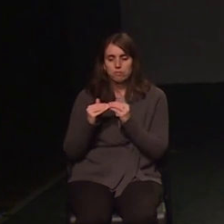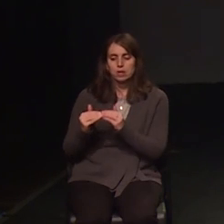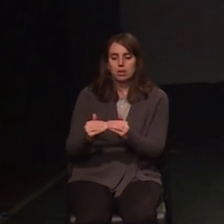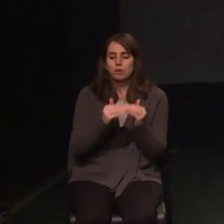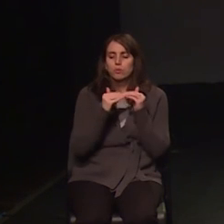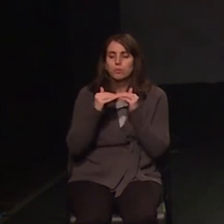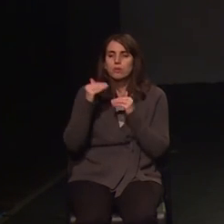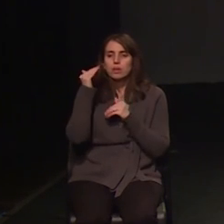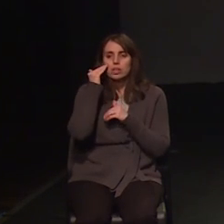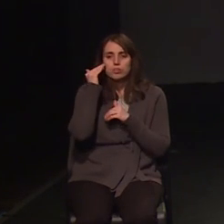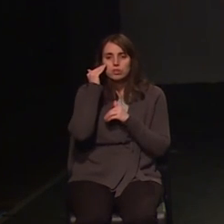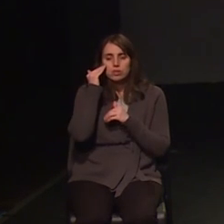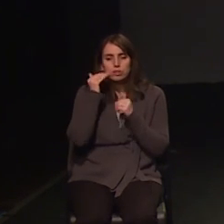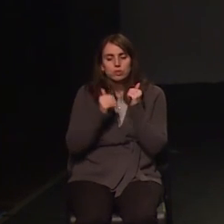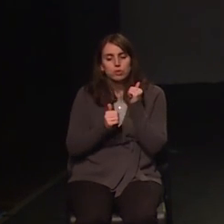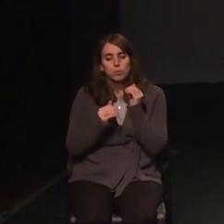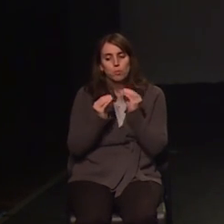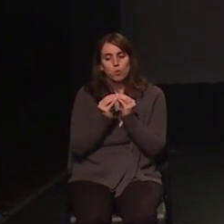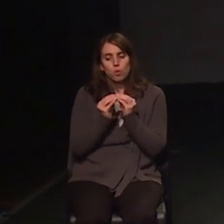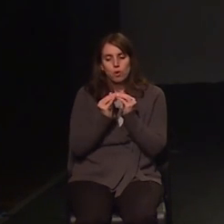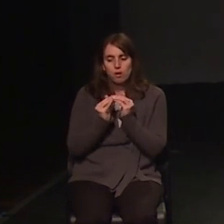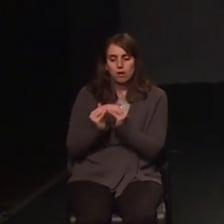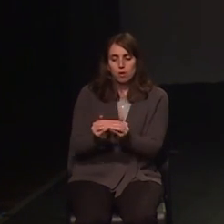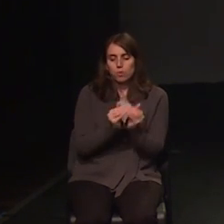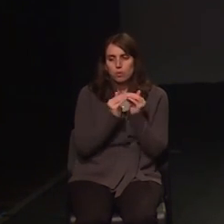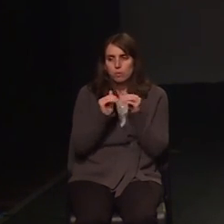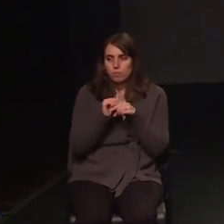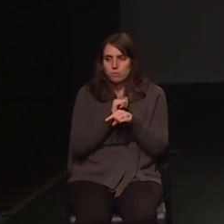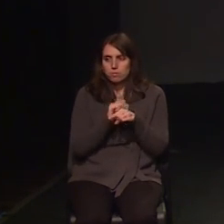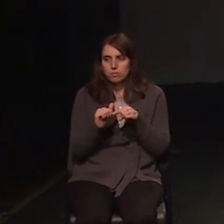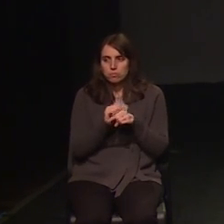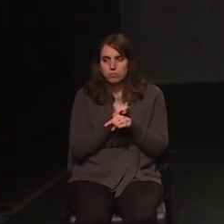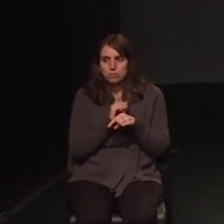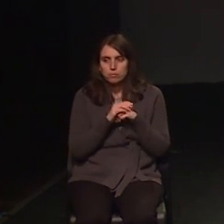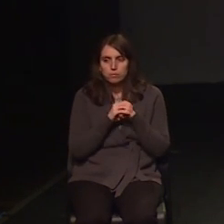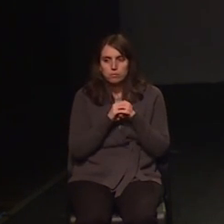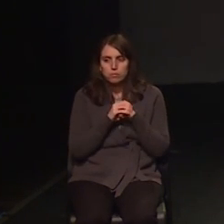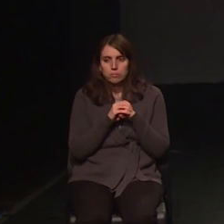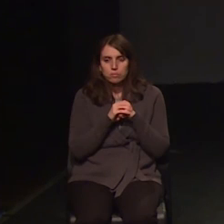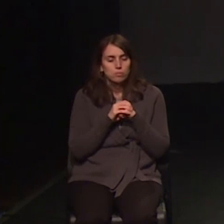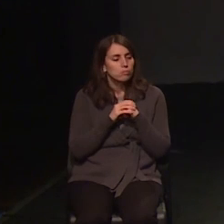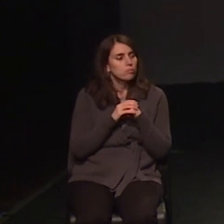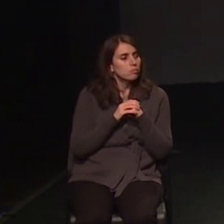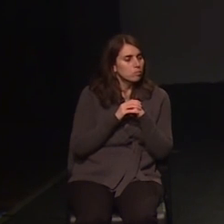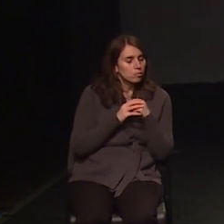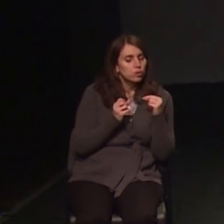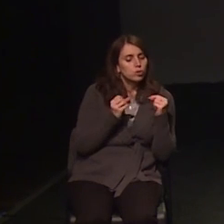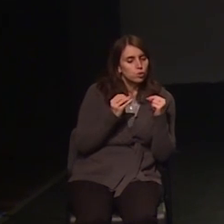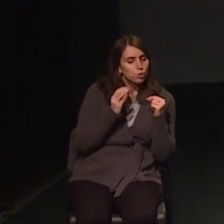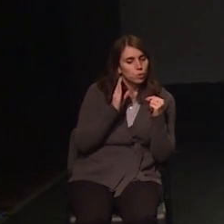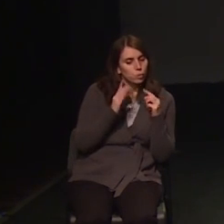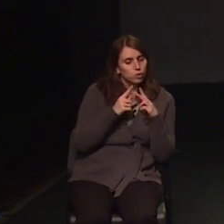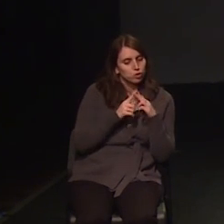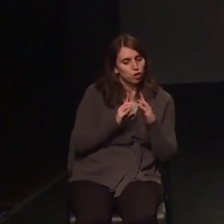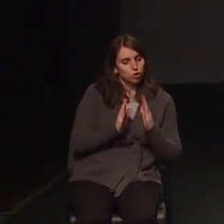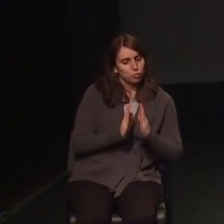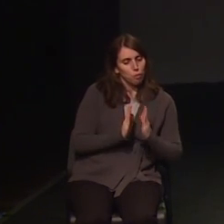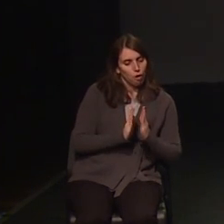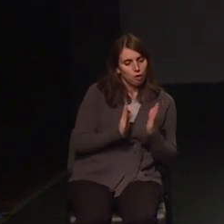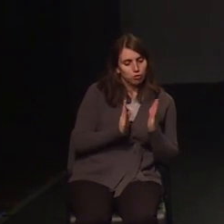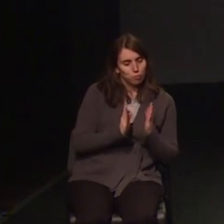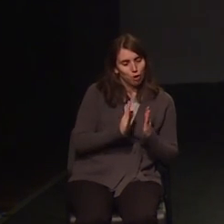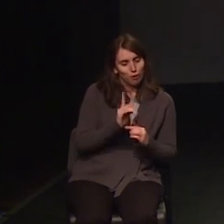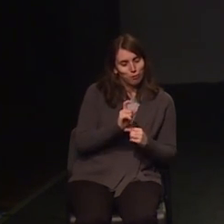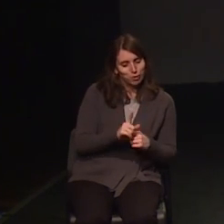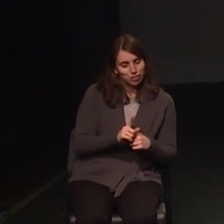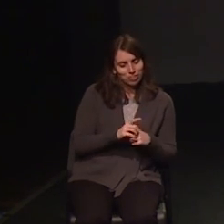consciousness, greater equitable practices. So we'll start small, right, with a small question. Actually, I would love